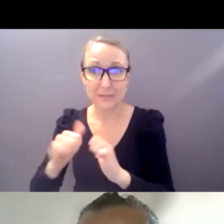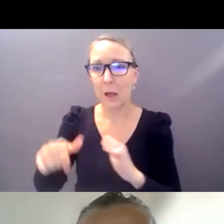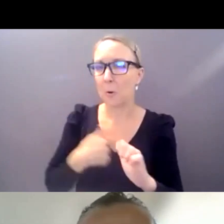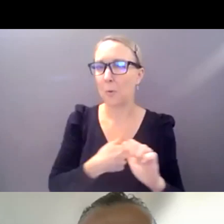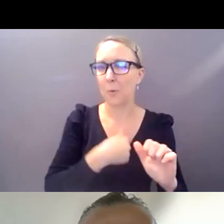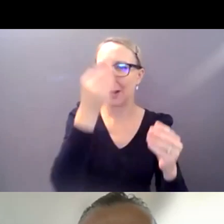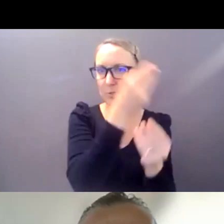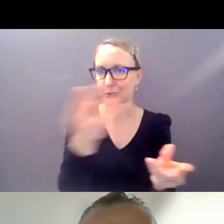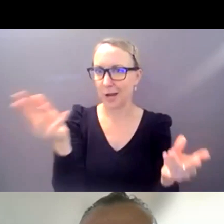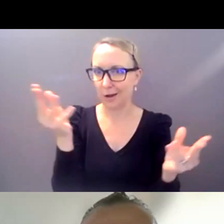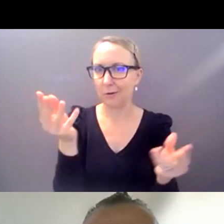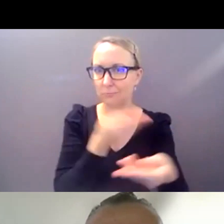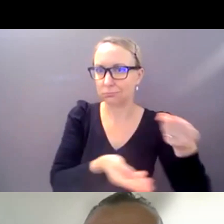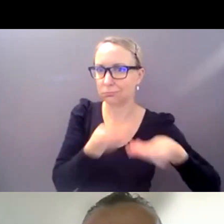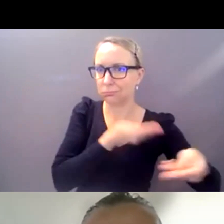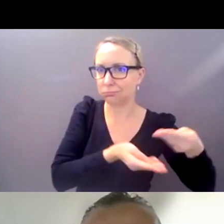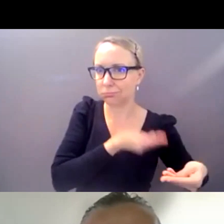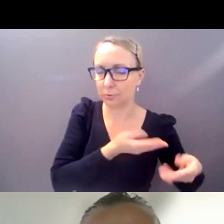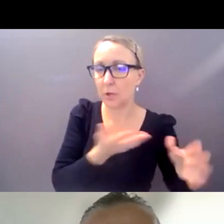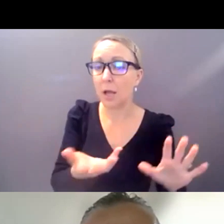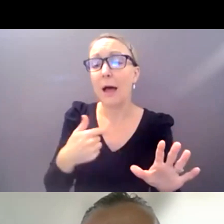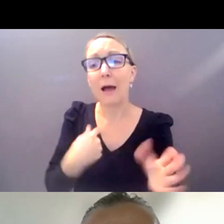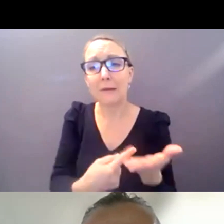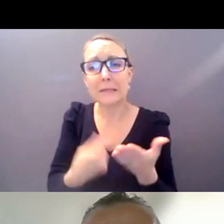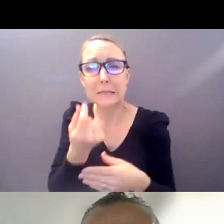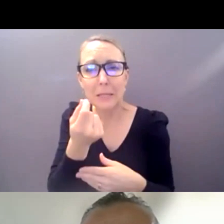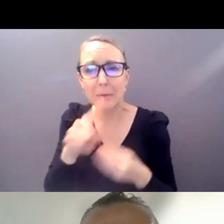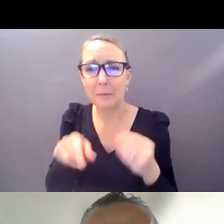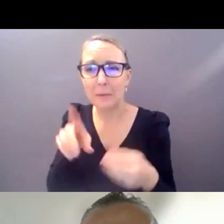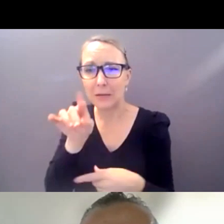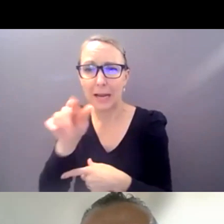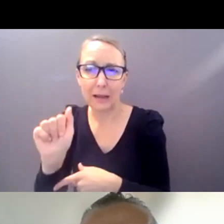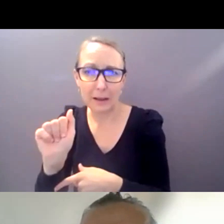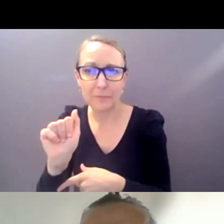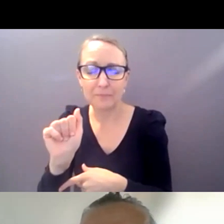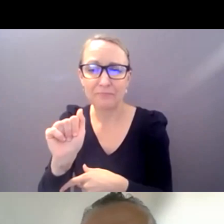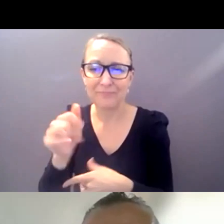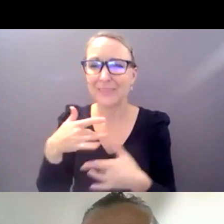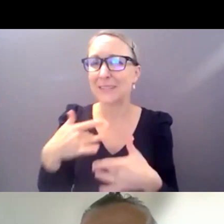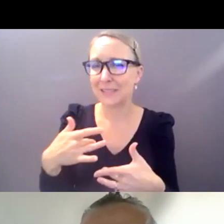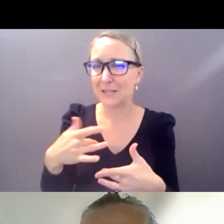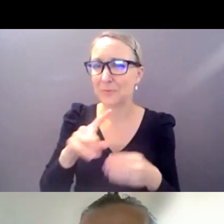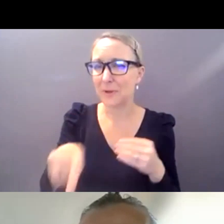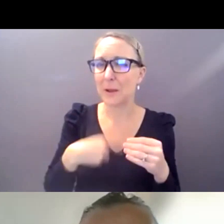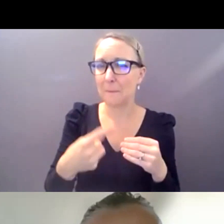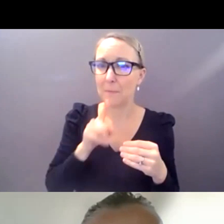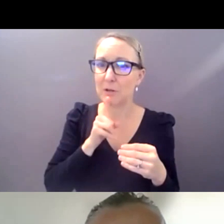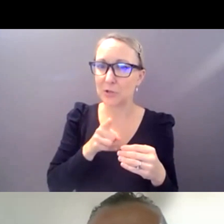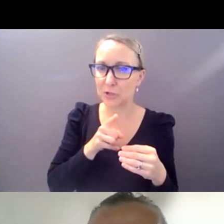I talked a little bit about data. I want to talk specifically about ensuring role clarity and warm